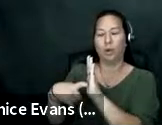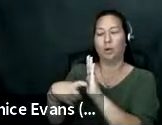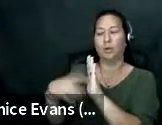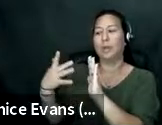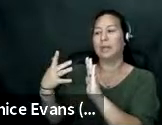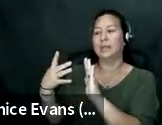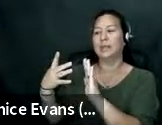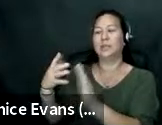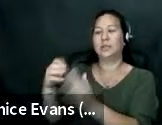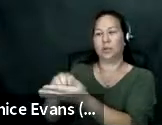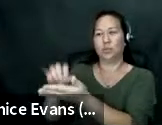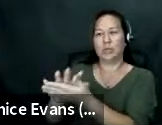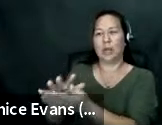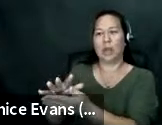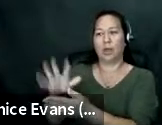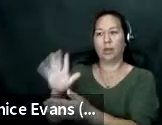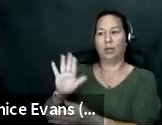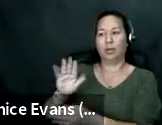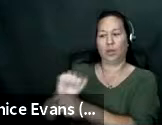place.